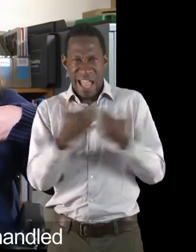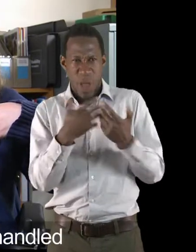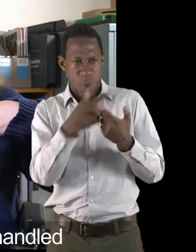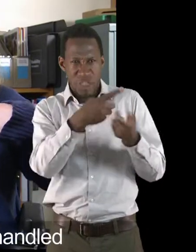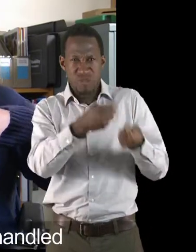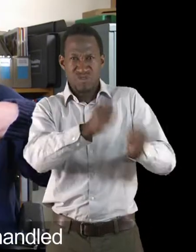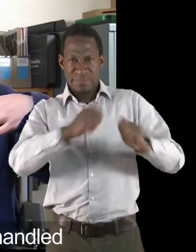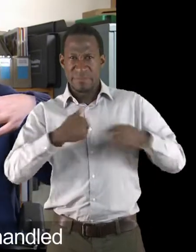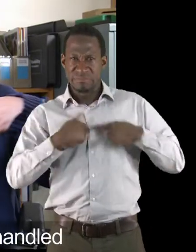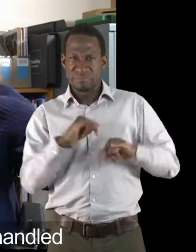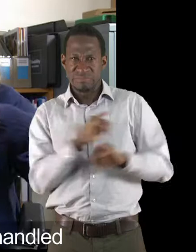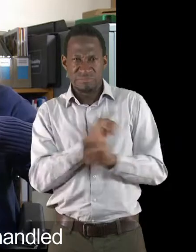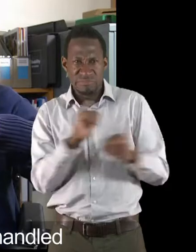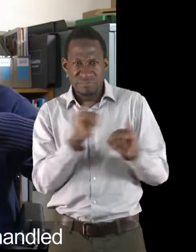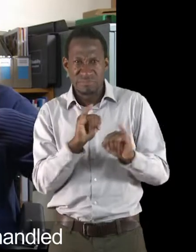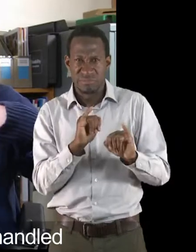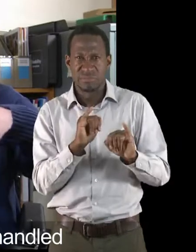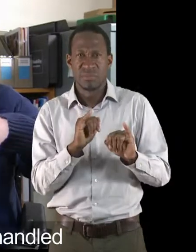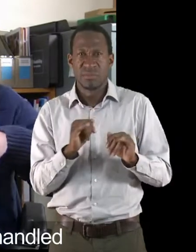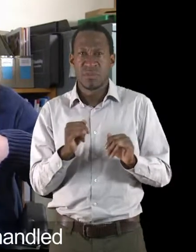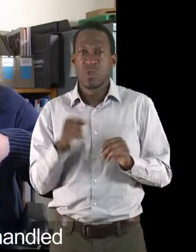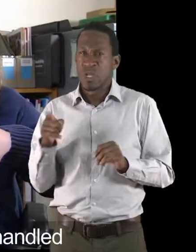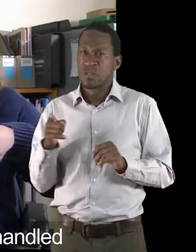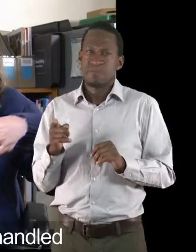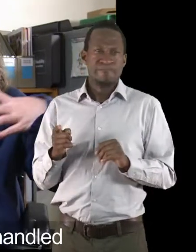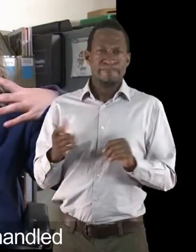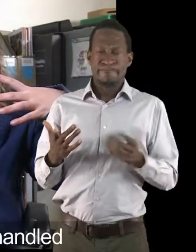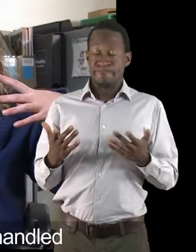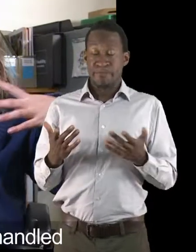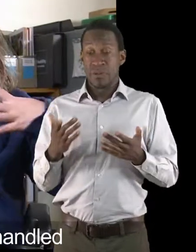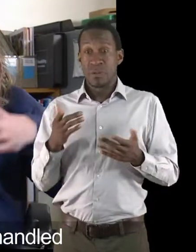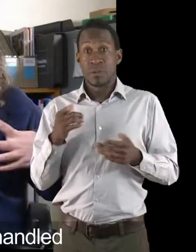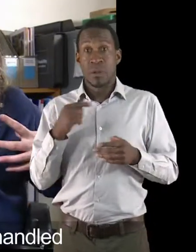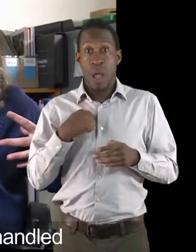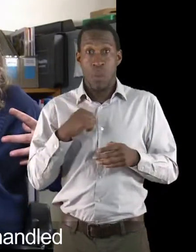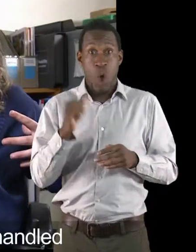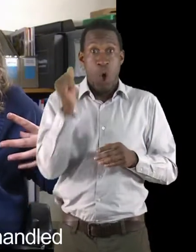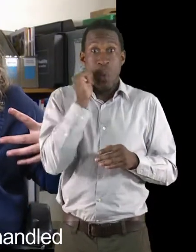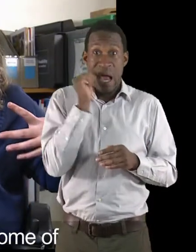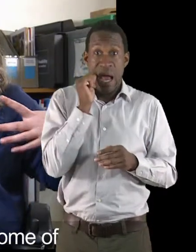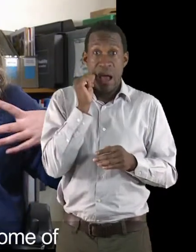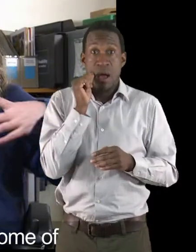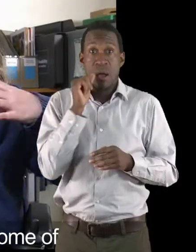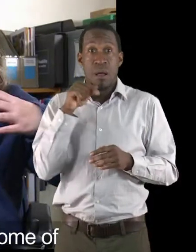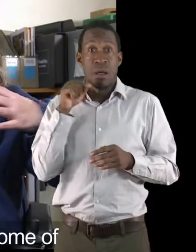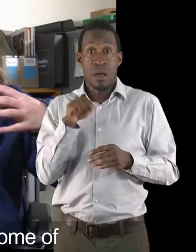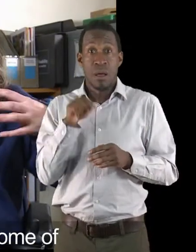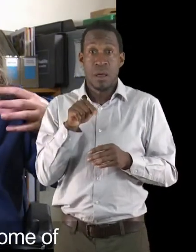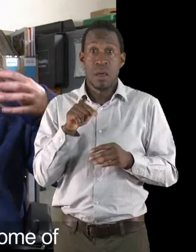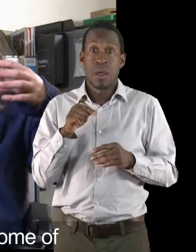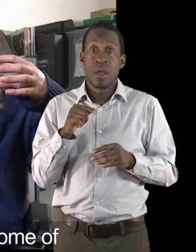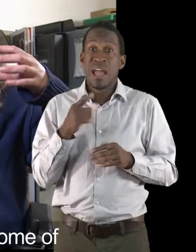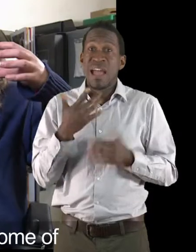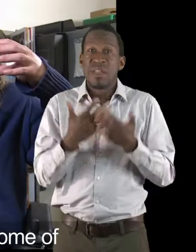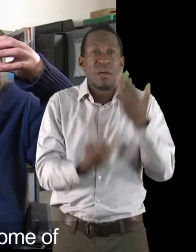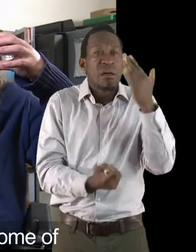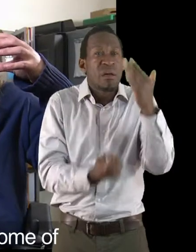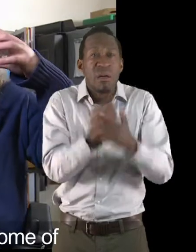was treated and handled within the schools in my presence, so that I was aware